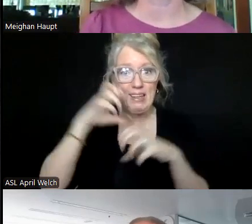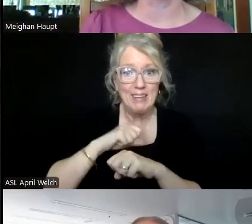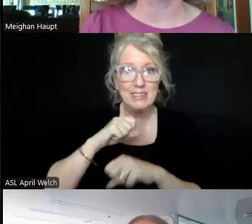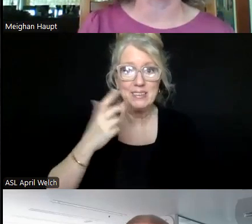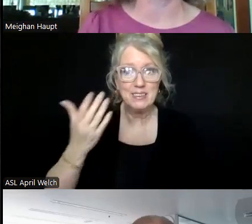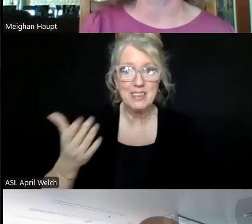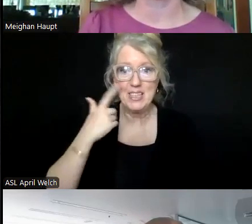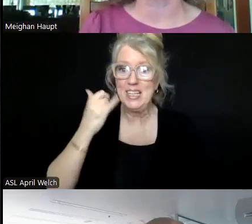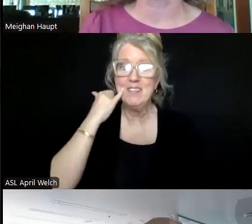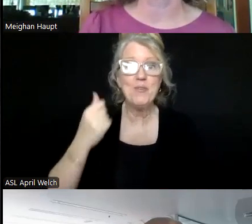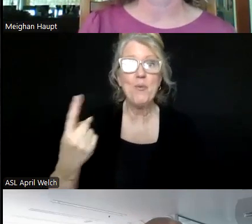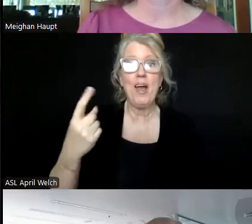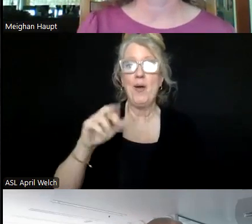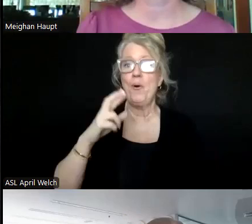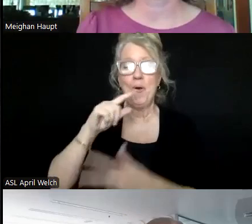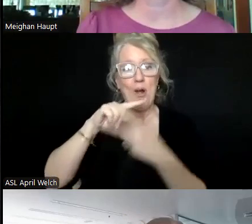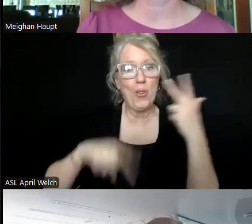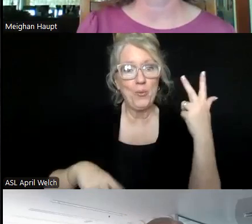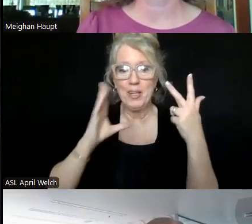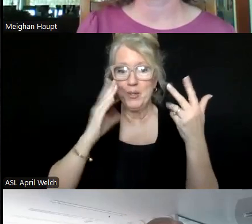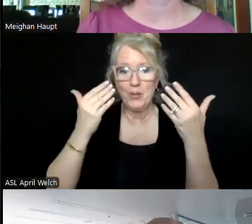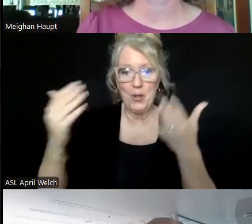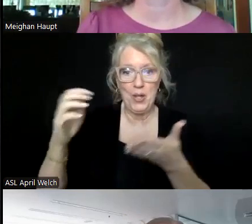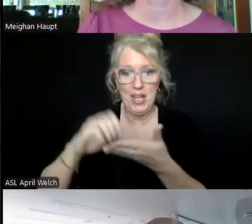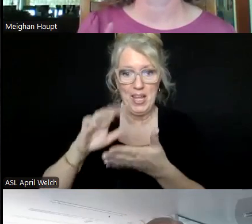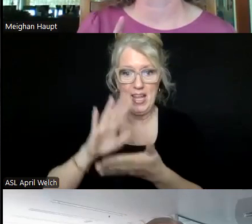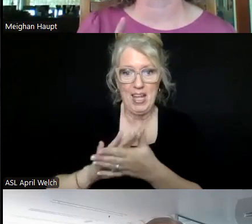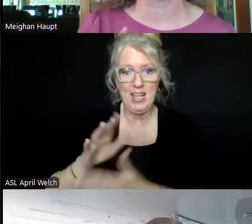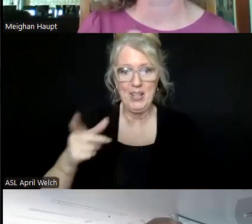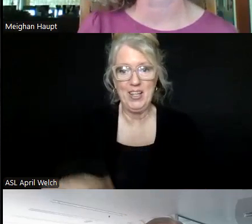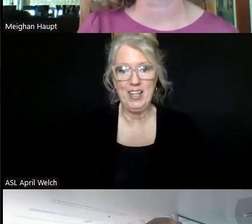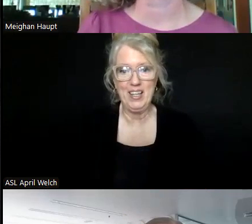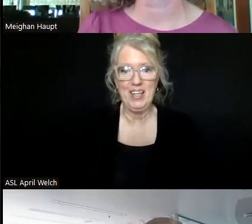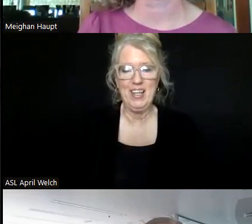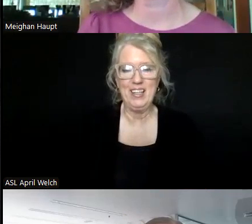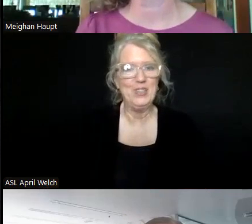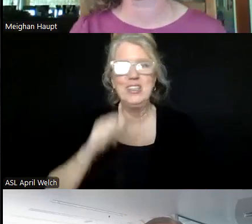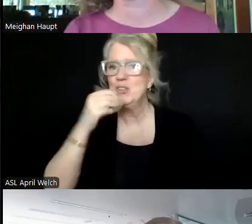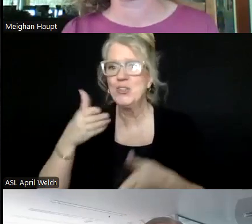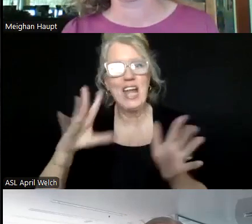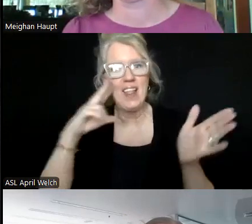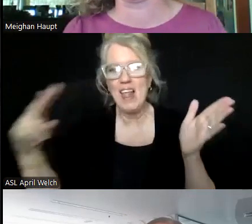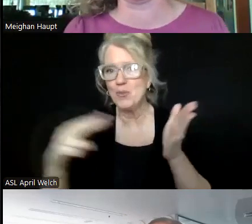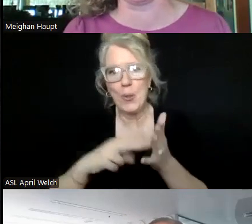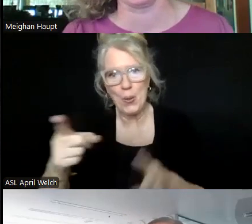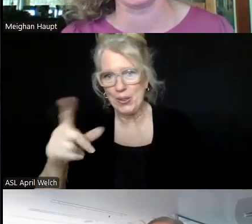if it's one of them or all 3 of them, please go ahead and put them in the chat. But John, you are not allowed to look.